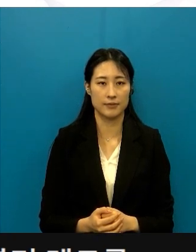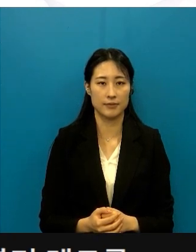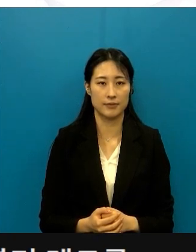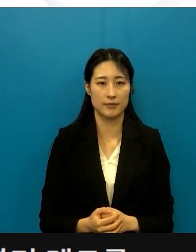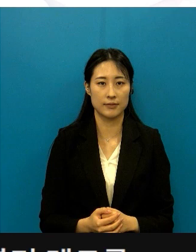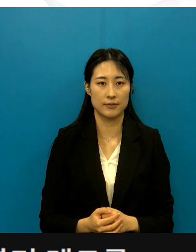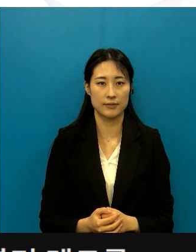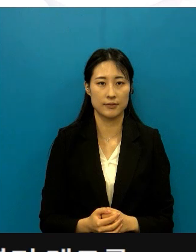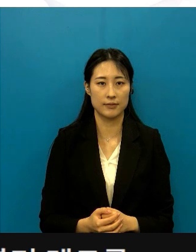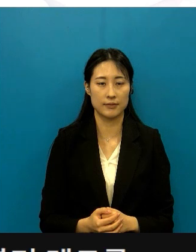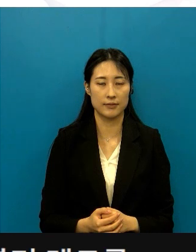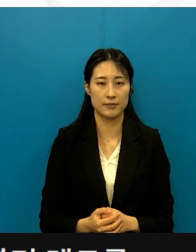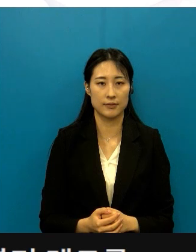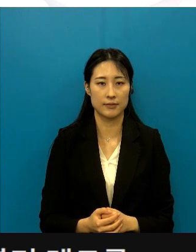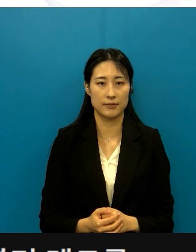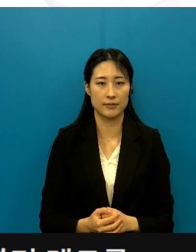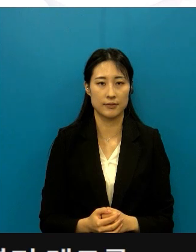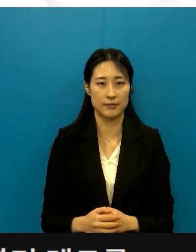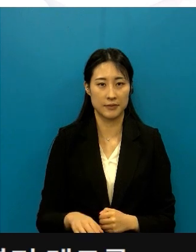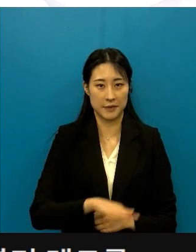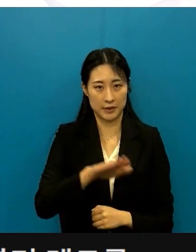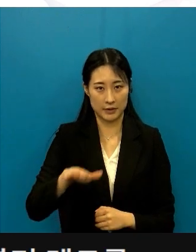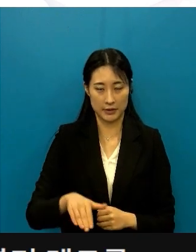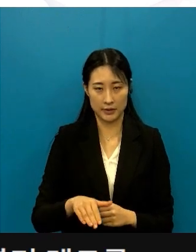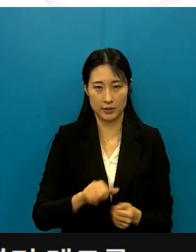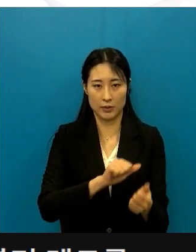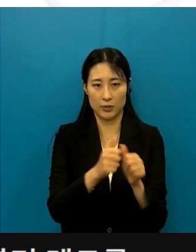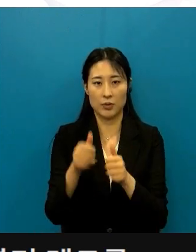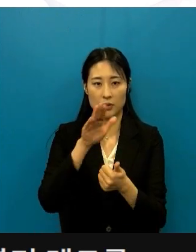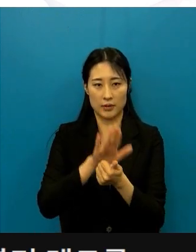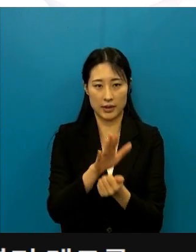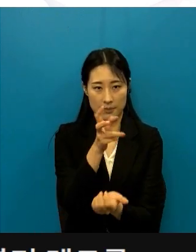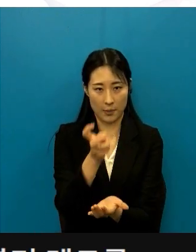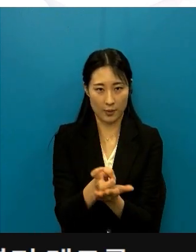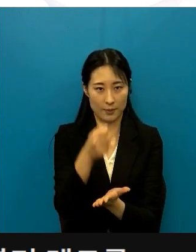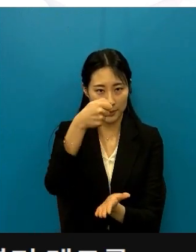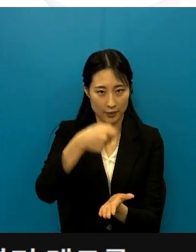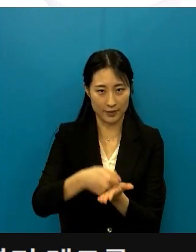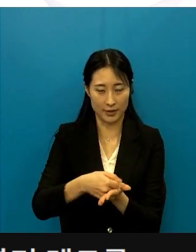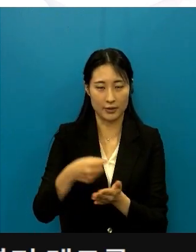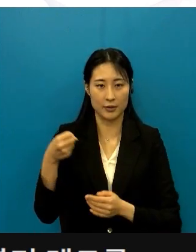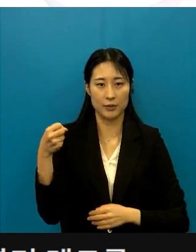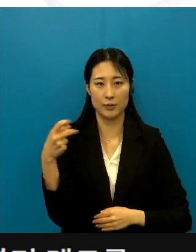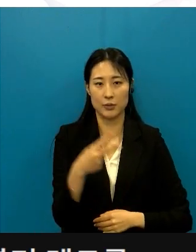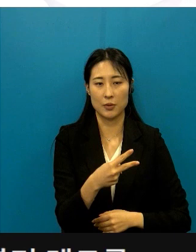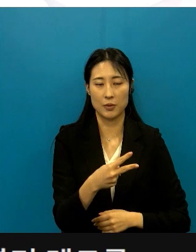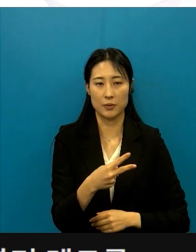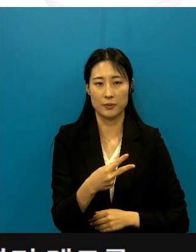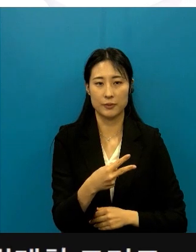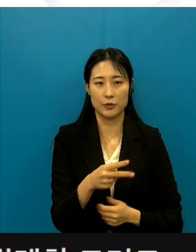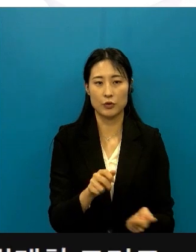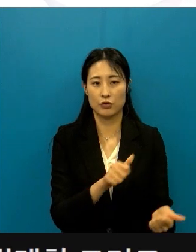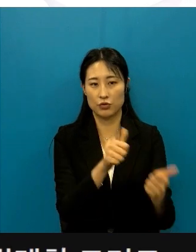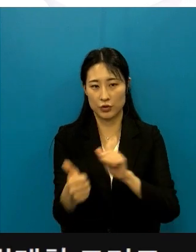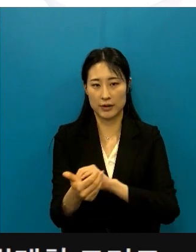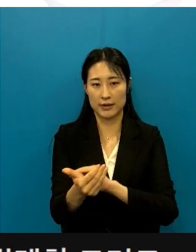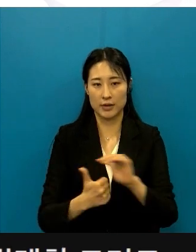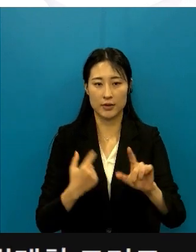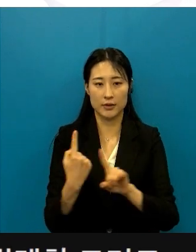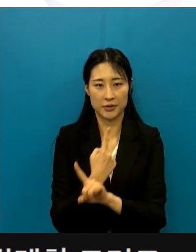self-life-sustaining treatment decision making. So as we want to